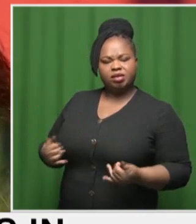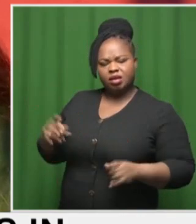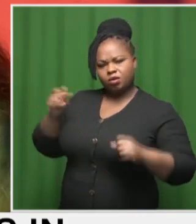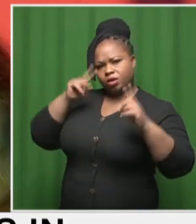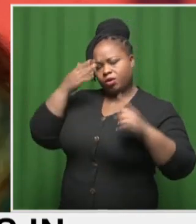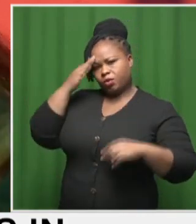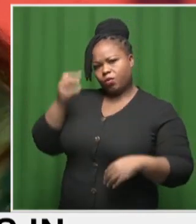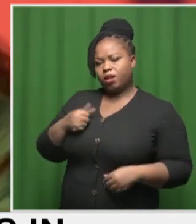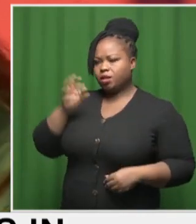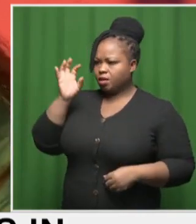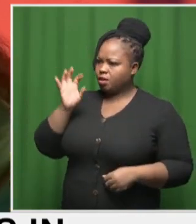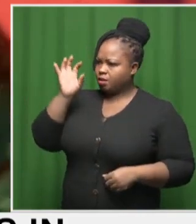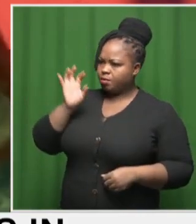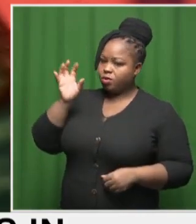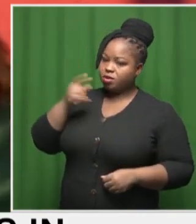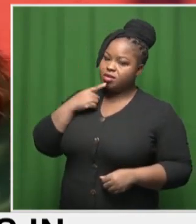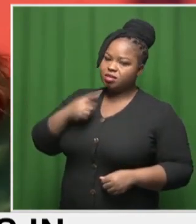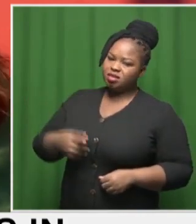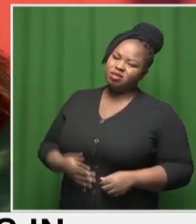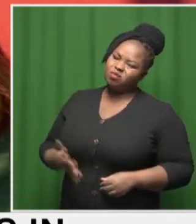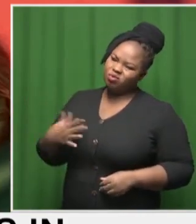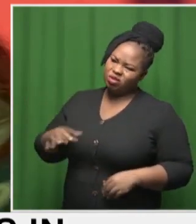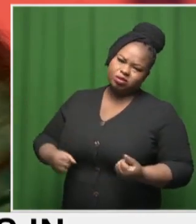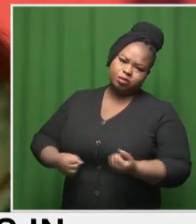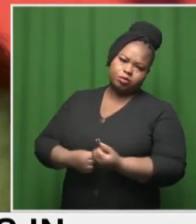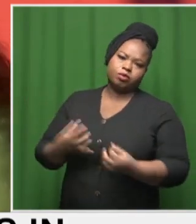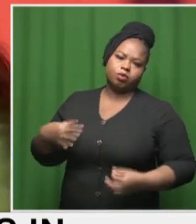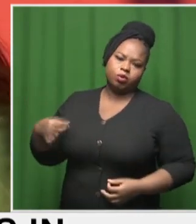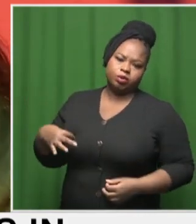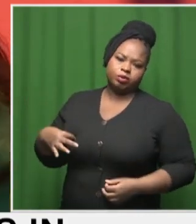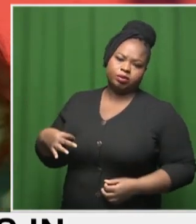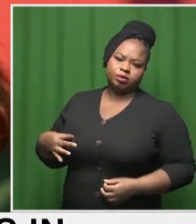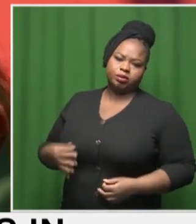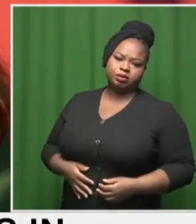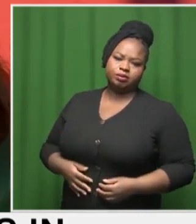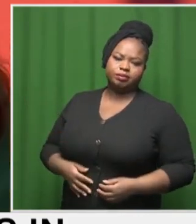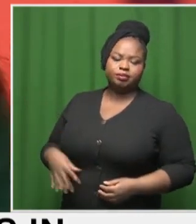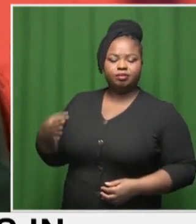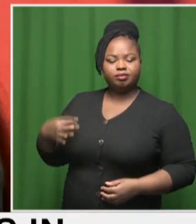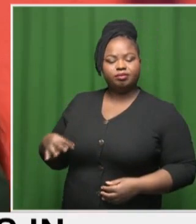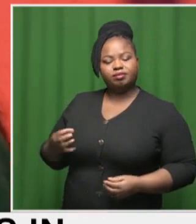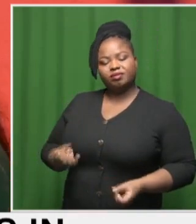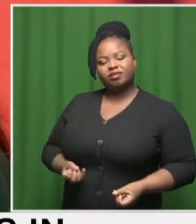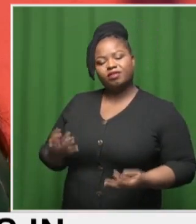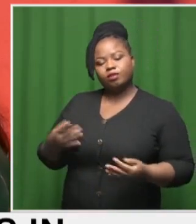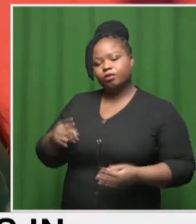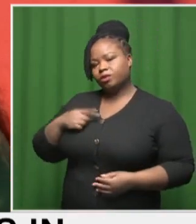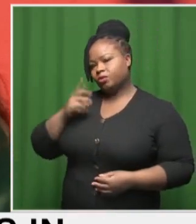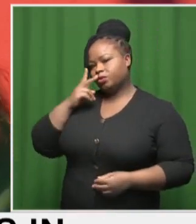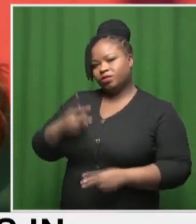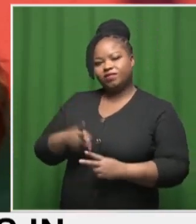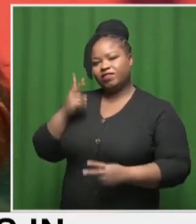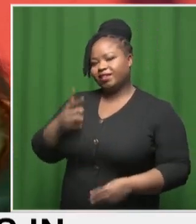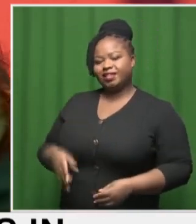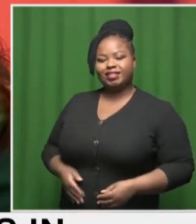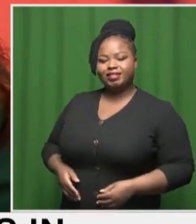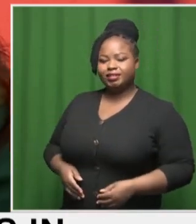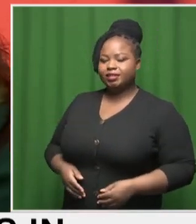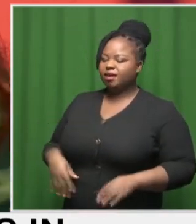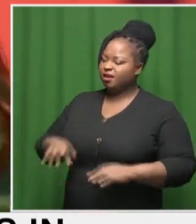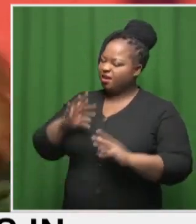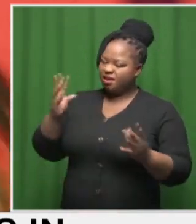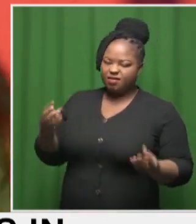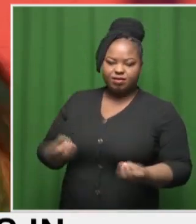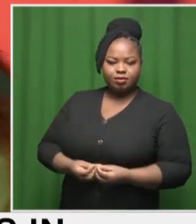of netball and are saying, we want to support the girls. And the girls gave them, I mean, you saw the finals. They gave you what